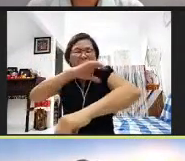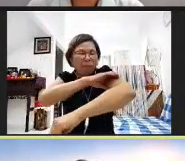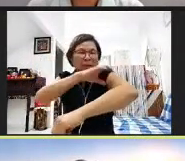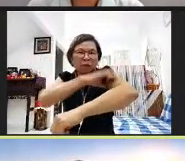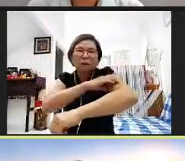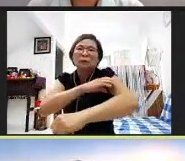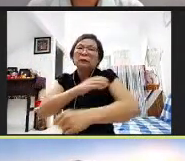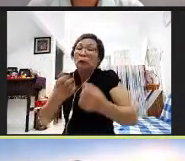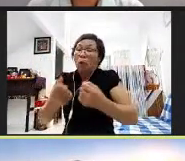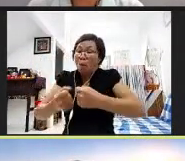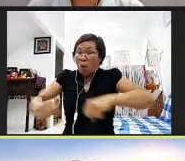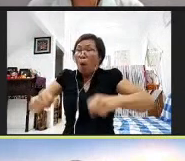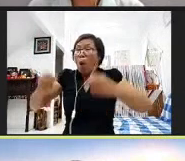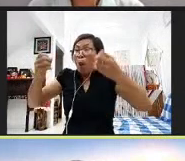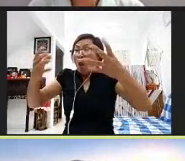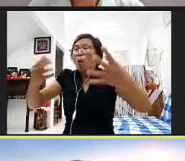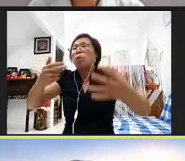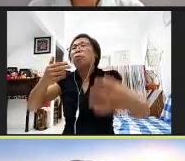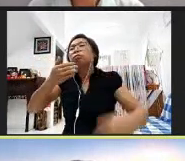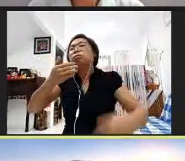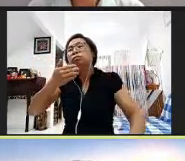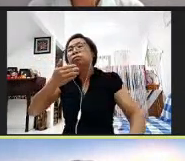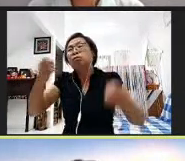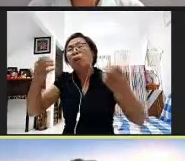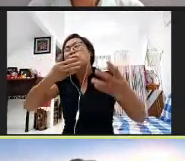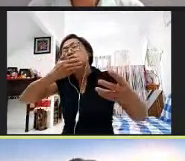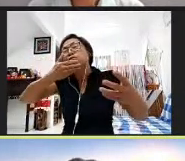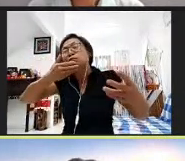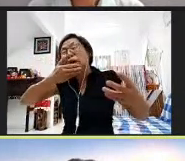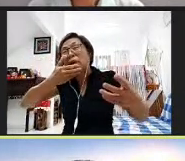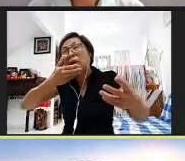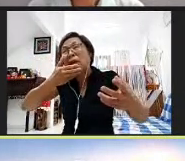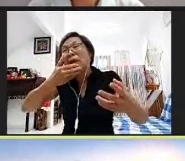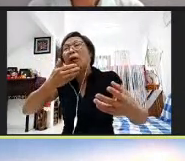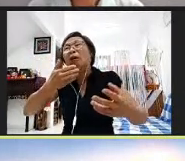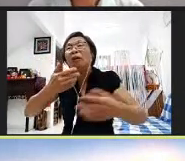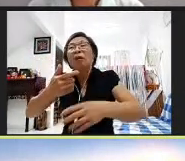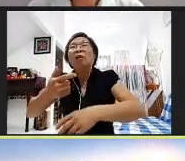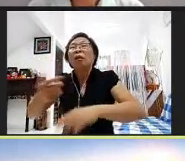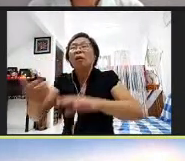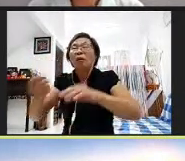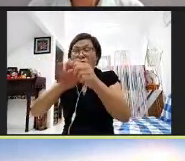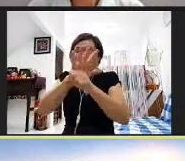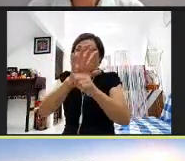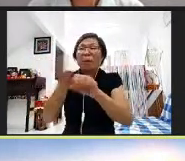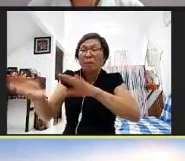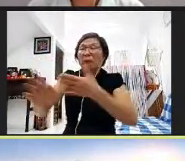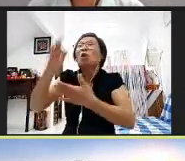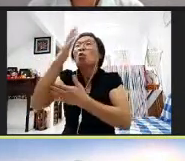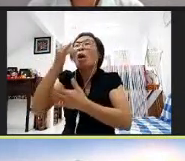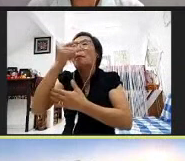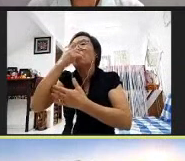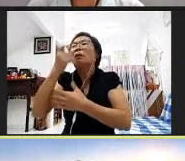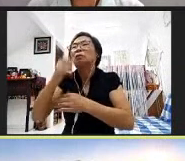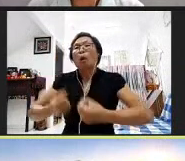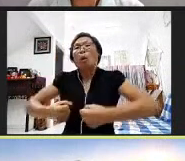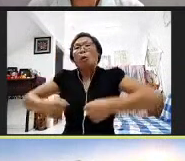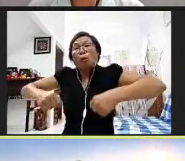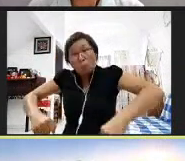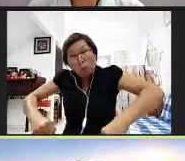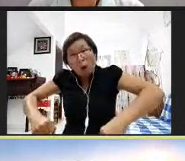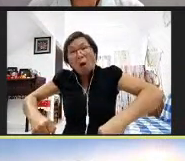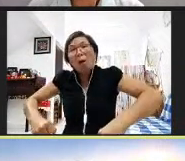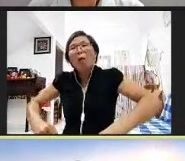is the main issue. For a lot of young people who die of COVID, they're actually obese. High cholesterol and other